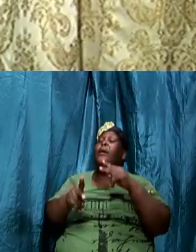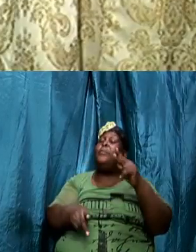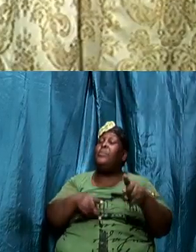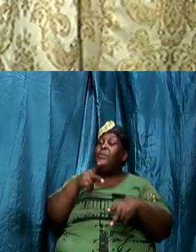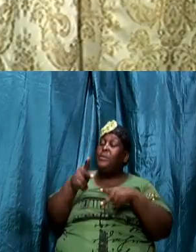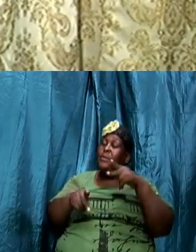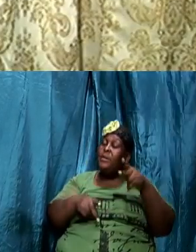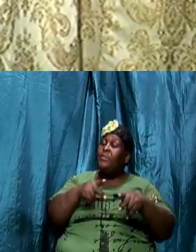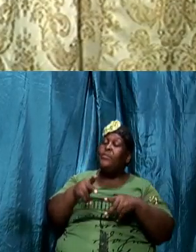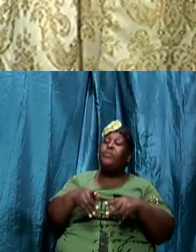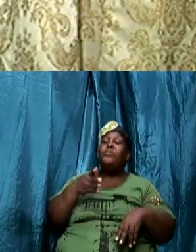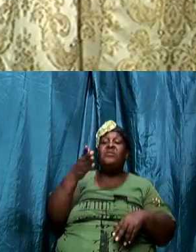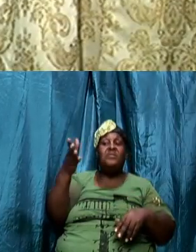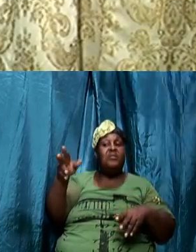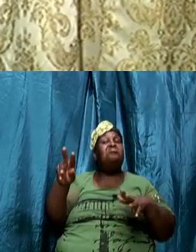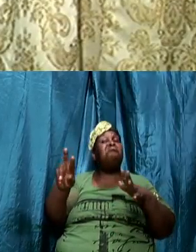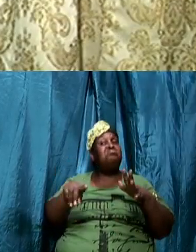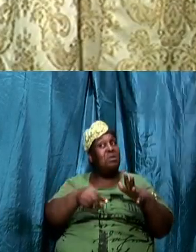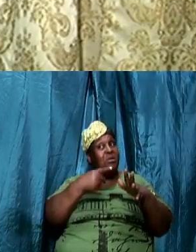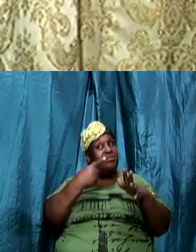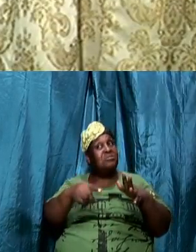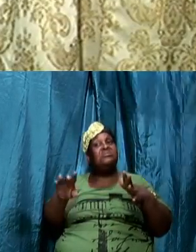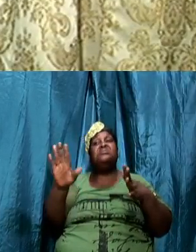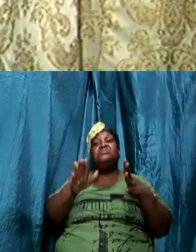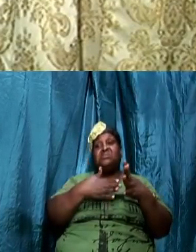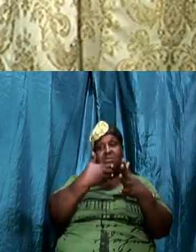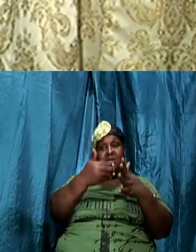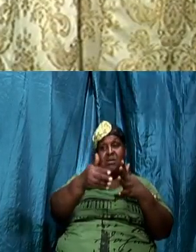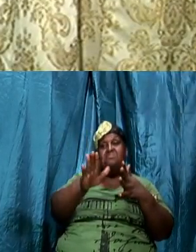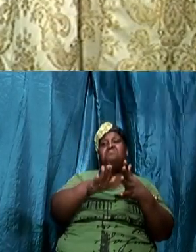there dancing, singing.